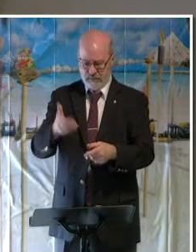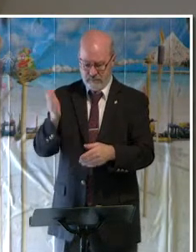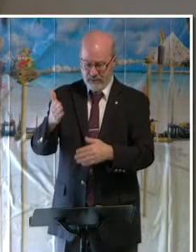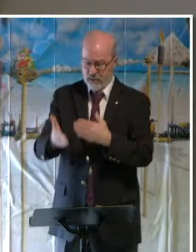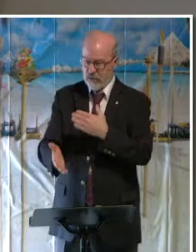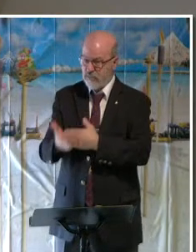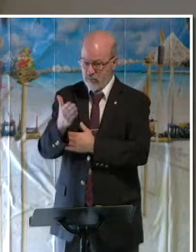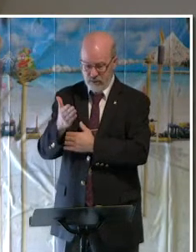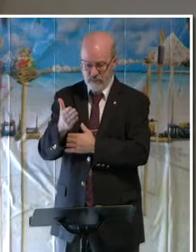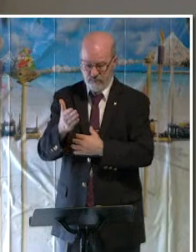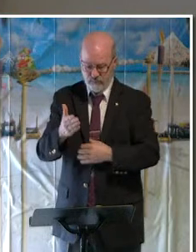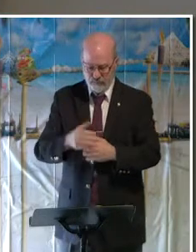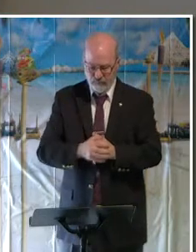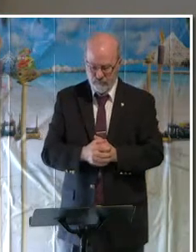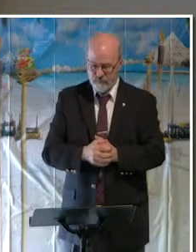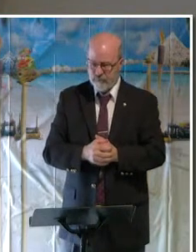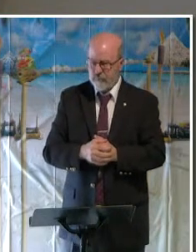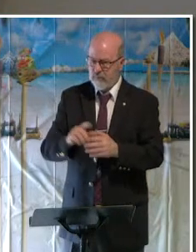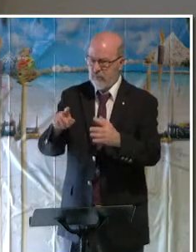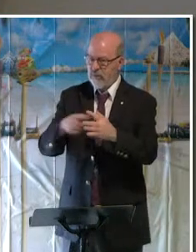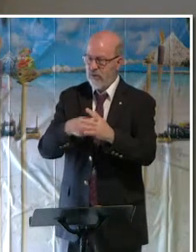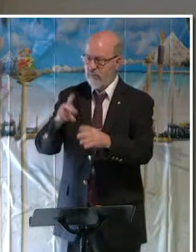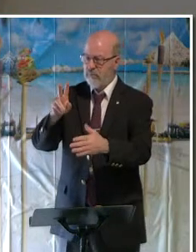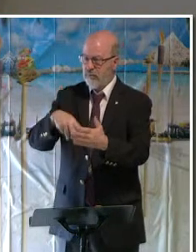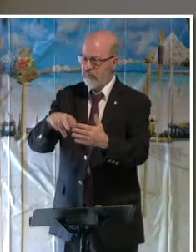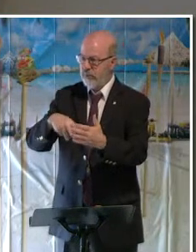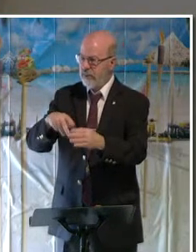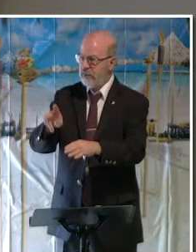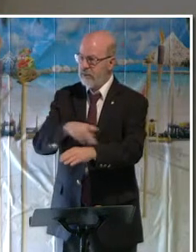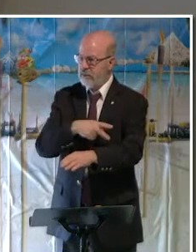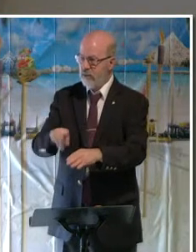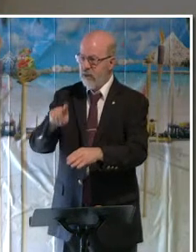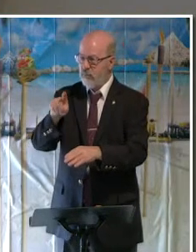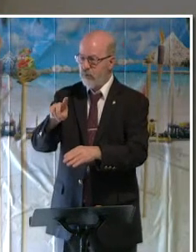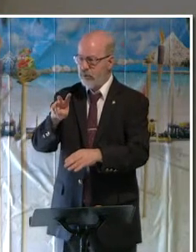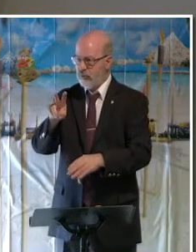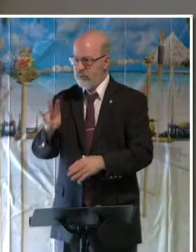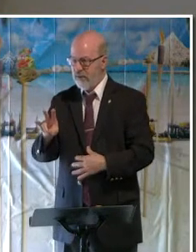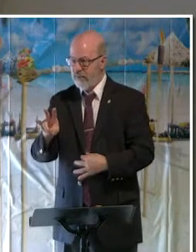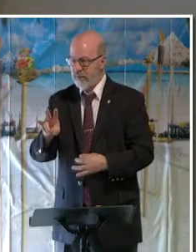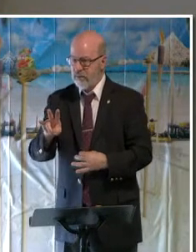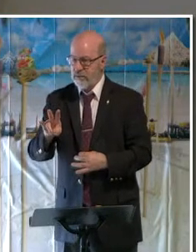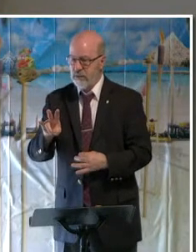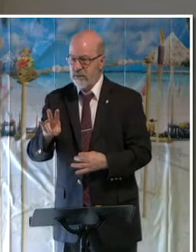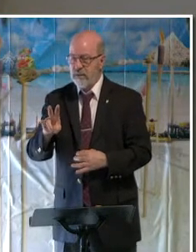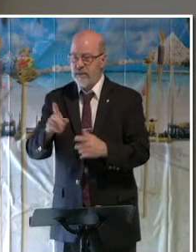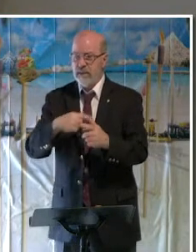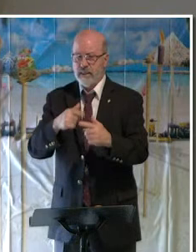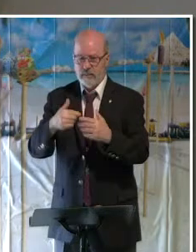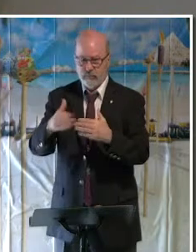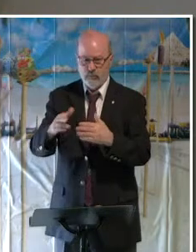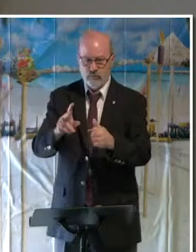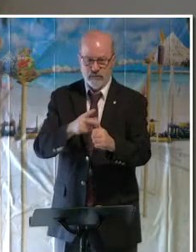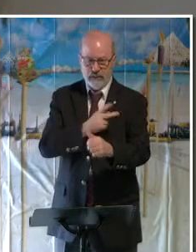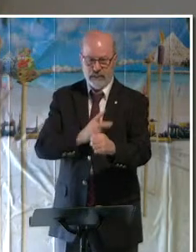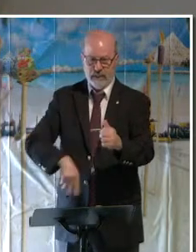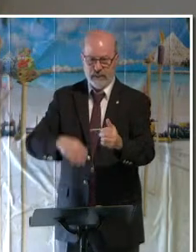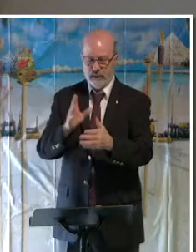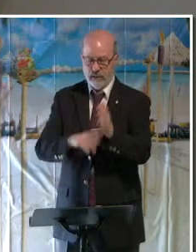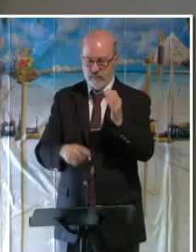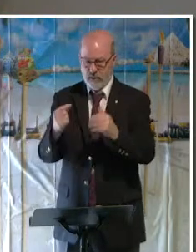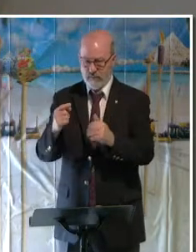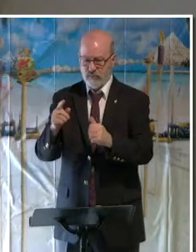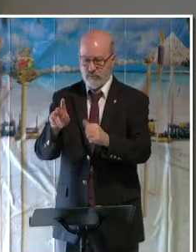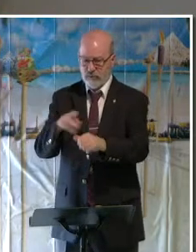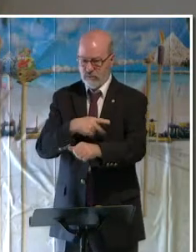message this morning. I'm going to begin by reading Psalm 127, and then we'll go to 2 Kings 11.